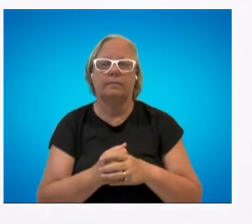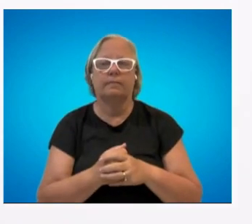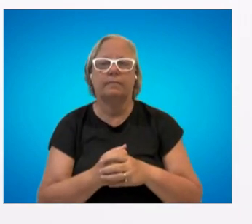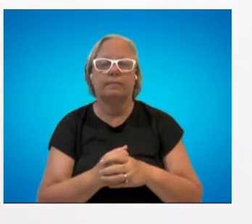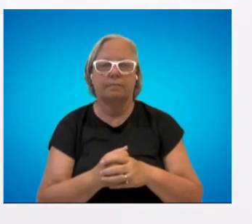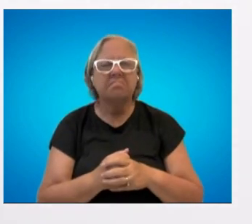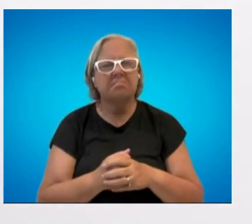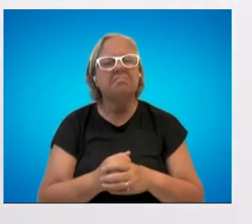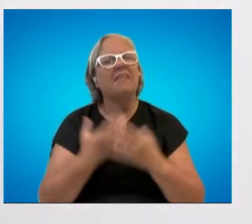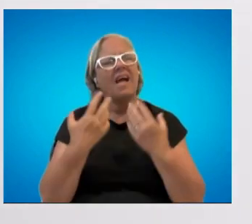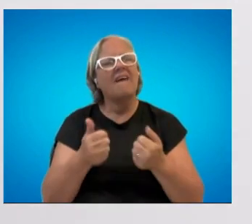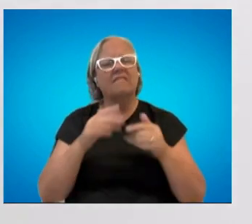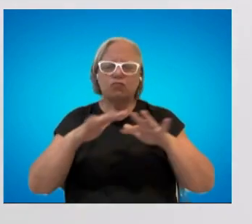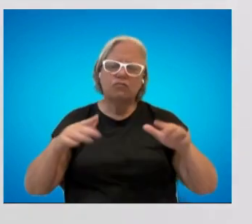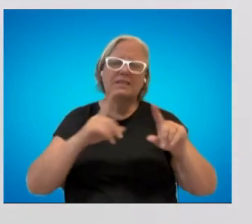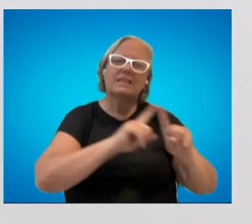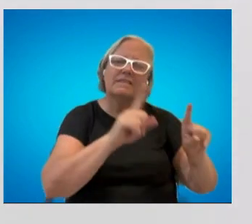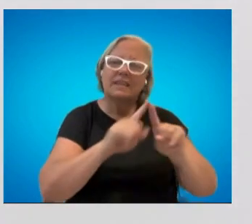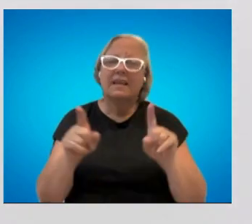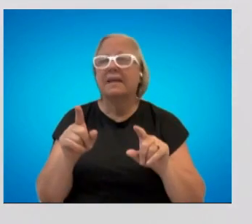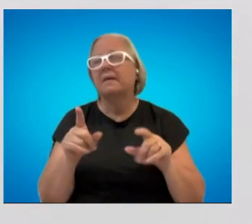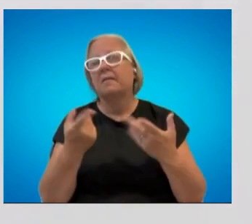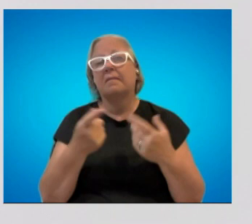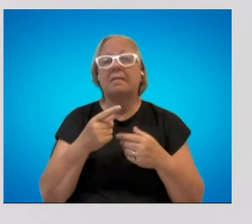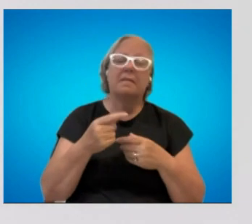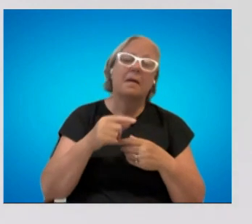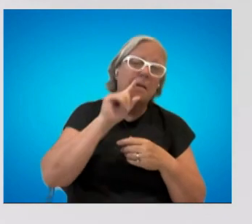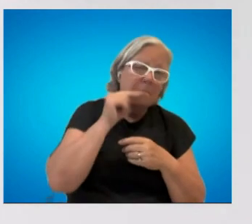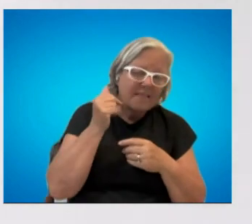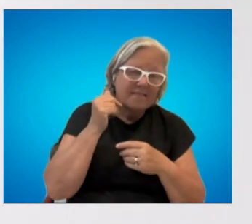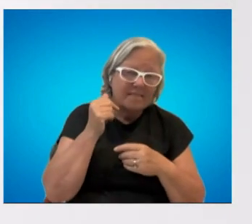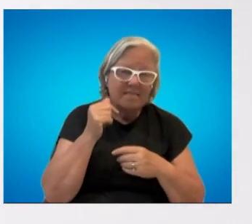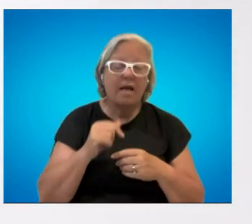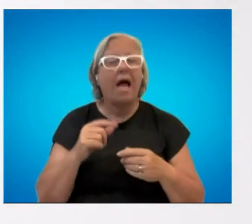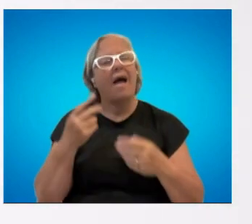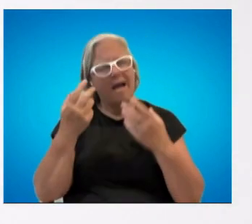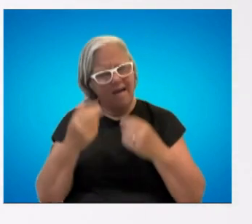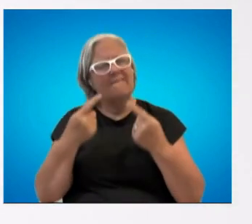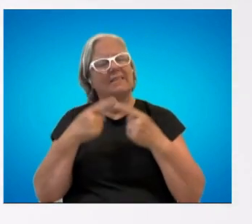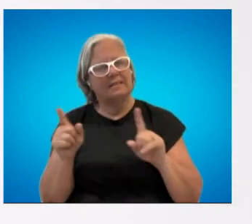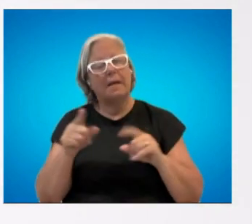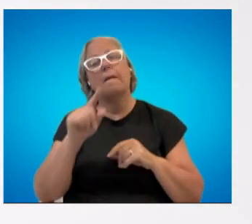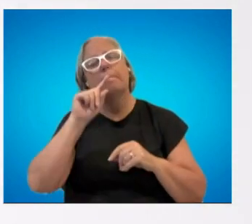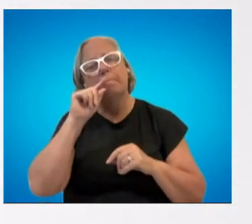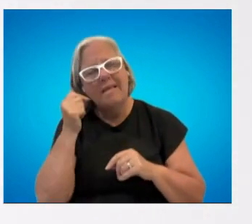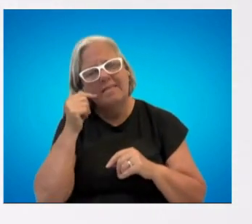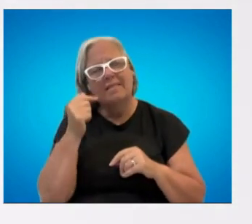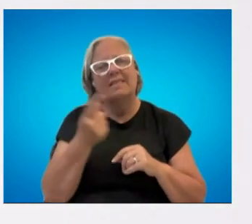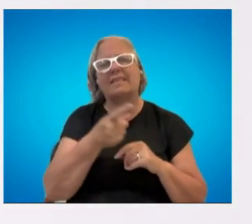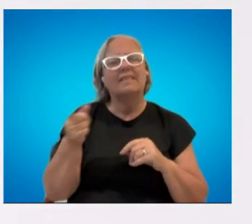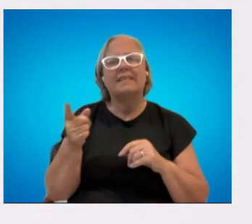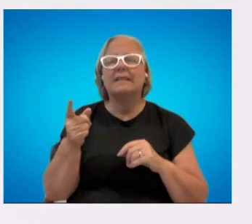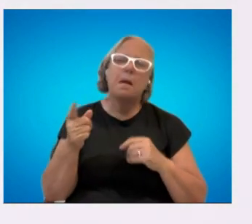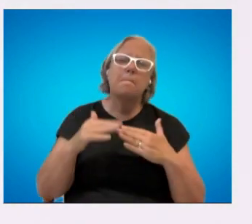men using this kind of services between women and men. Men tend to use such services a bit more often than